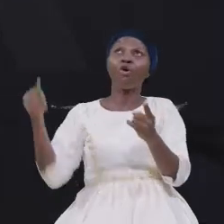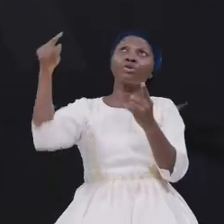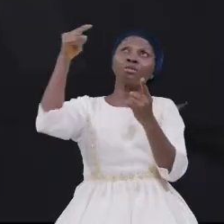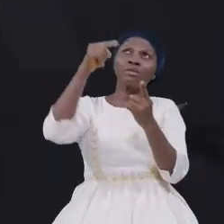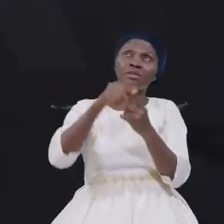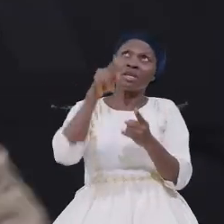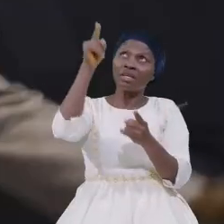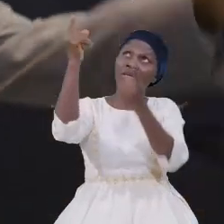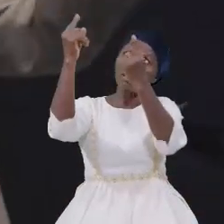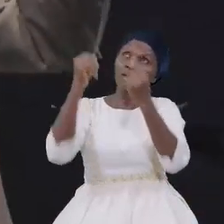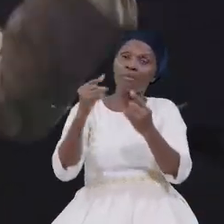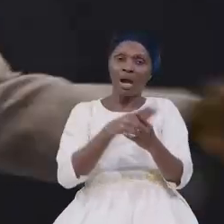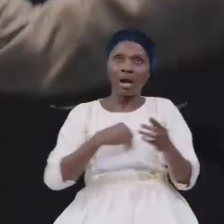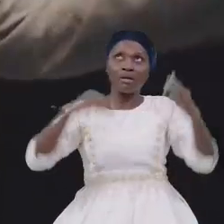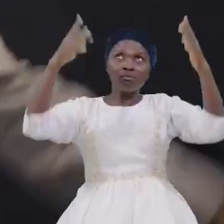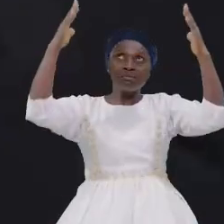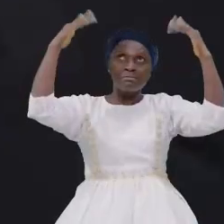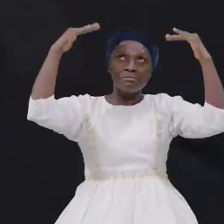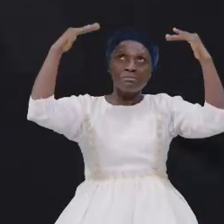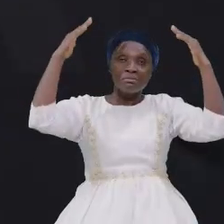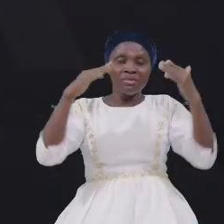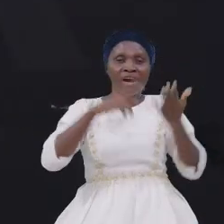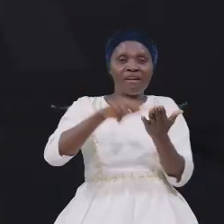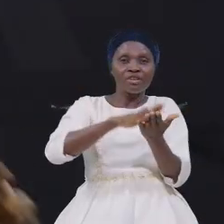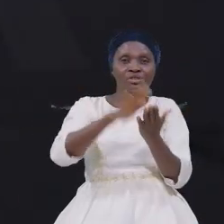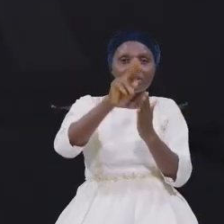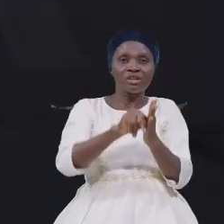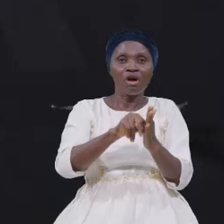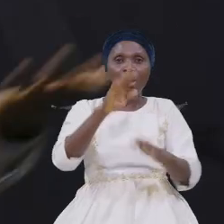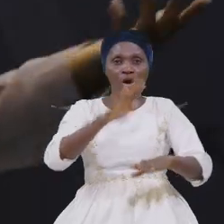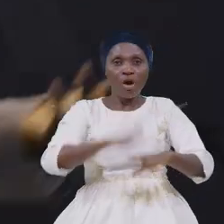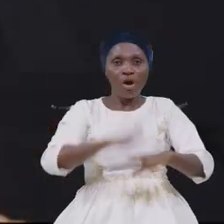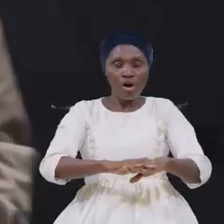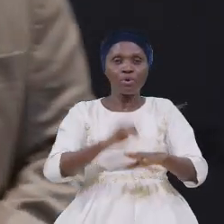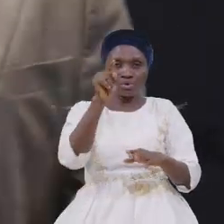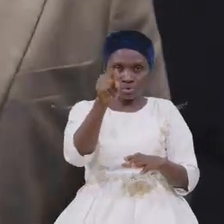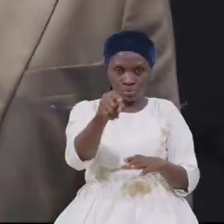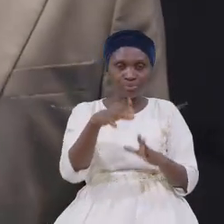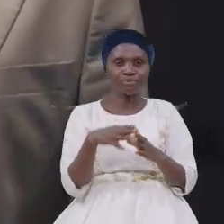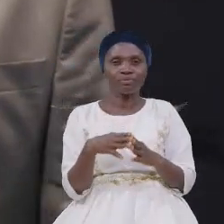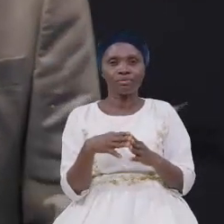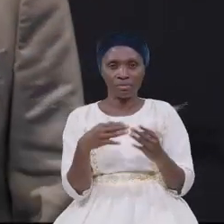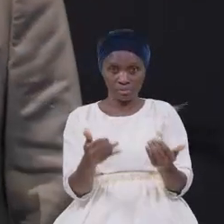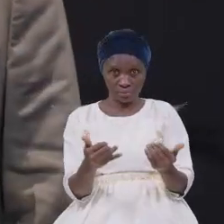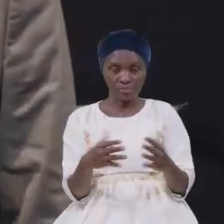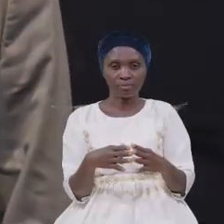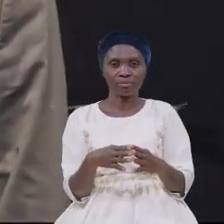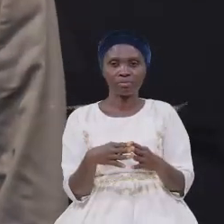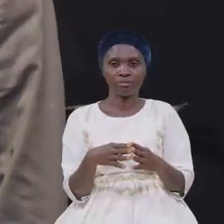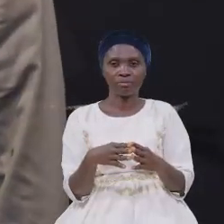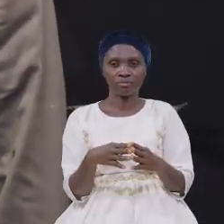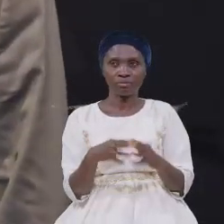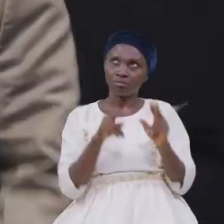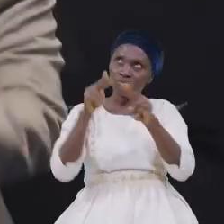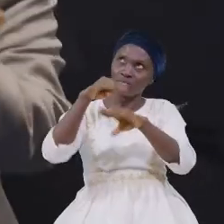and rain righteousness upon you. Now, look at the heavens that bring down